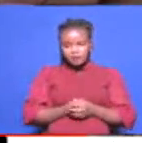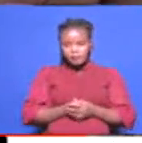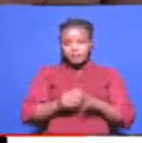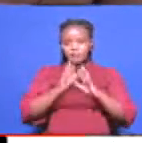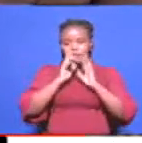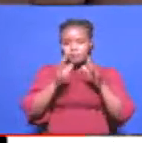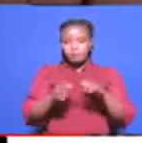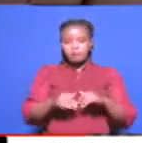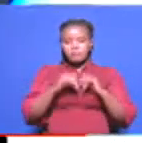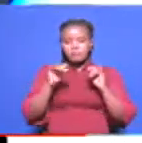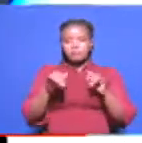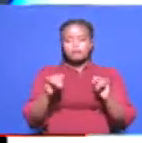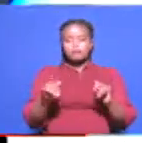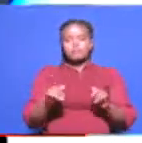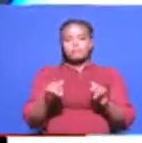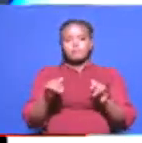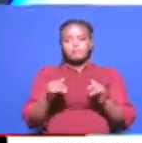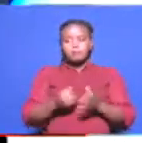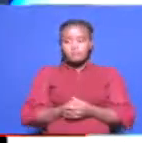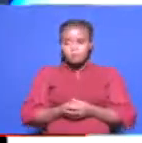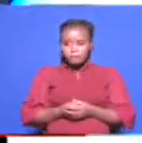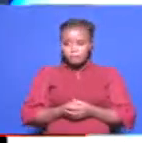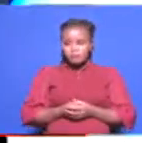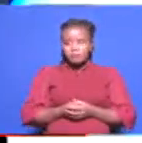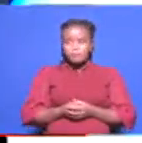Prime Edition.